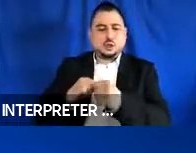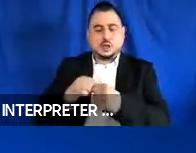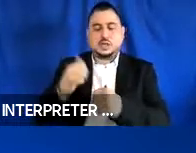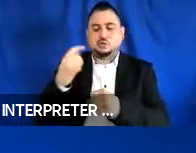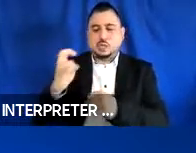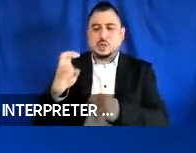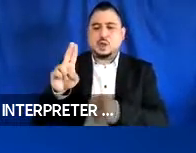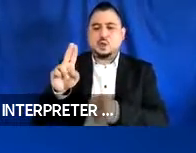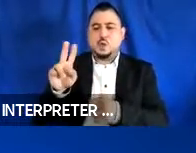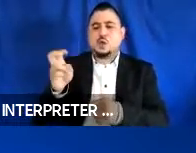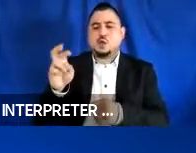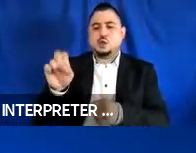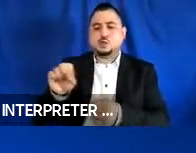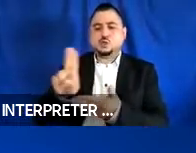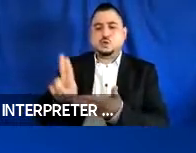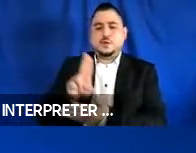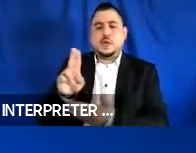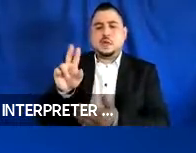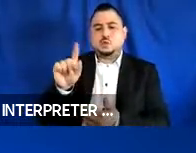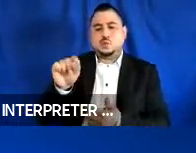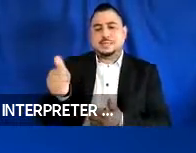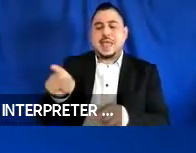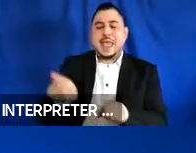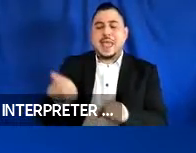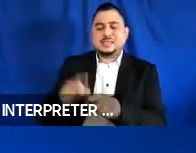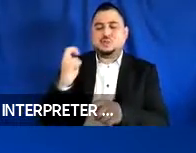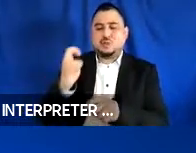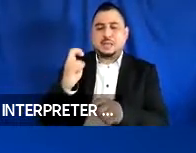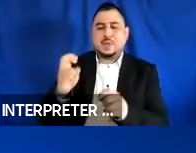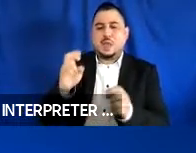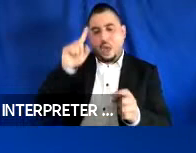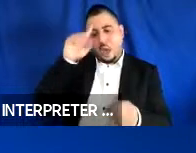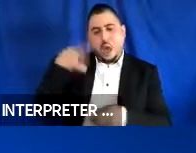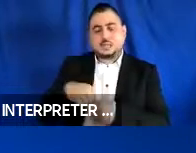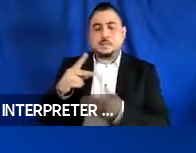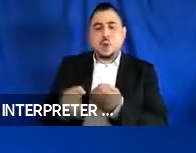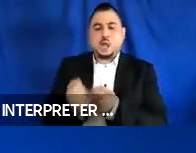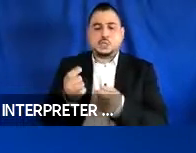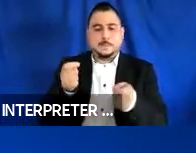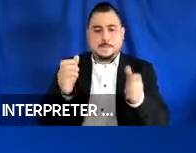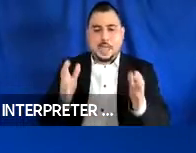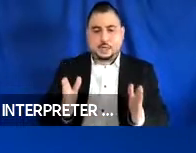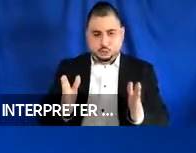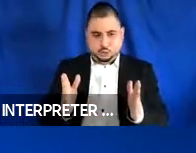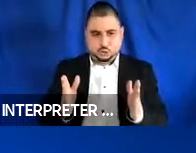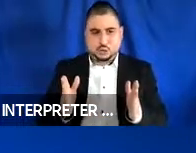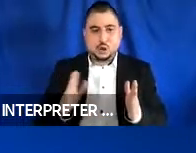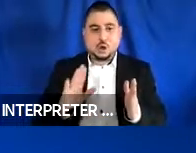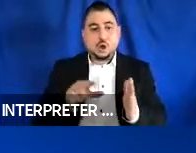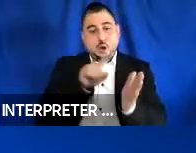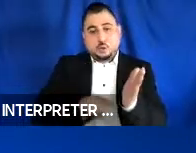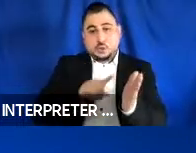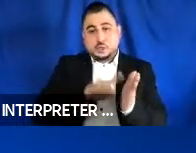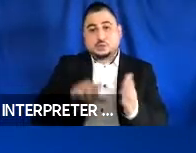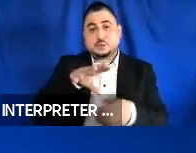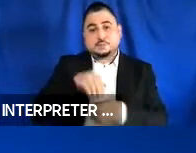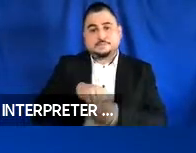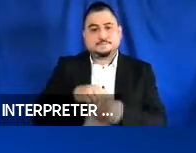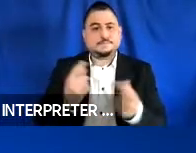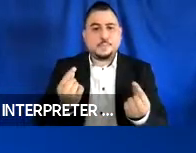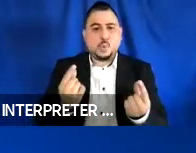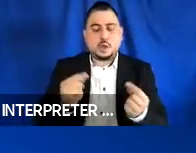in 2010 as a Transportation Autism Project Manager. Her research